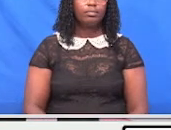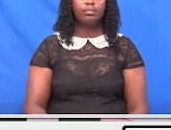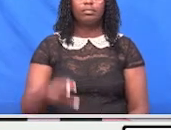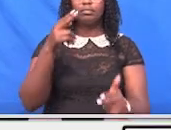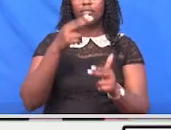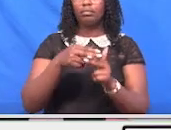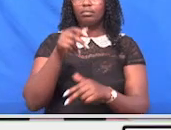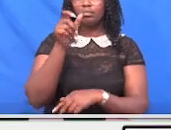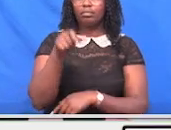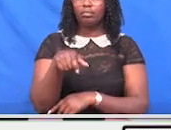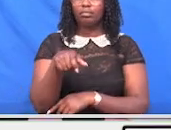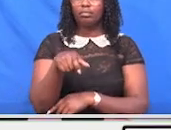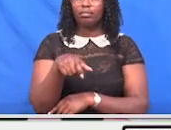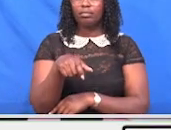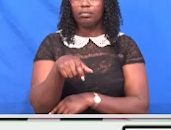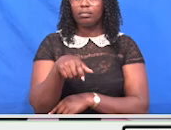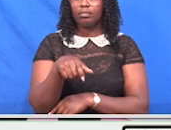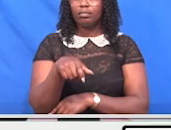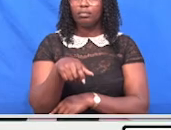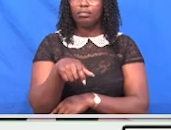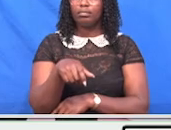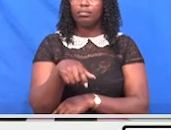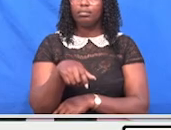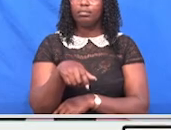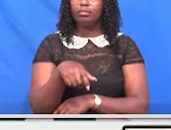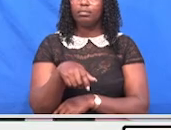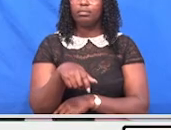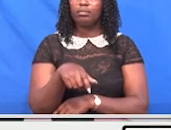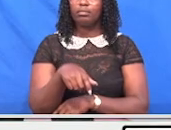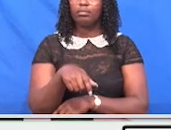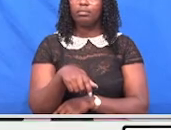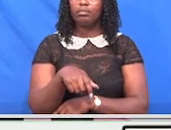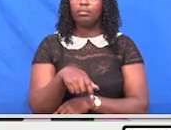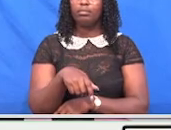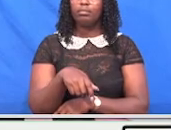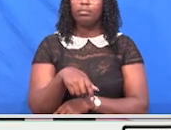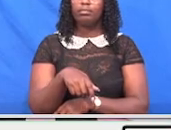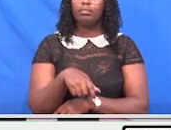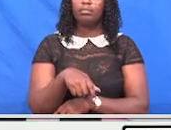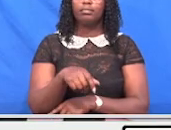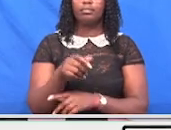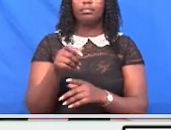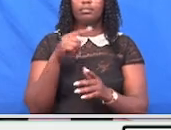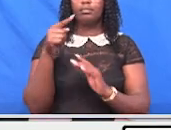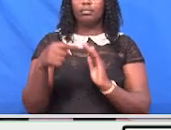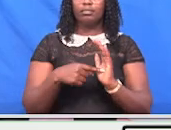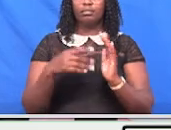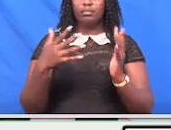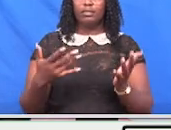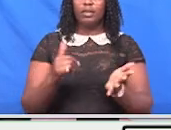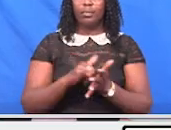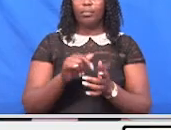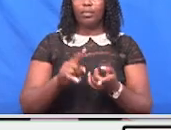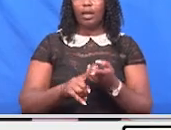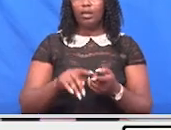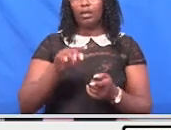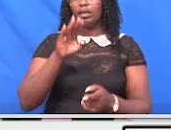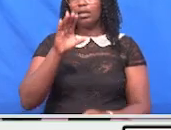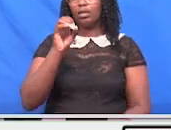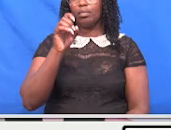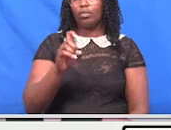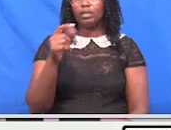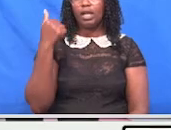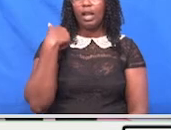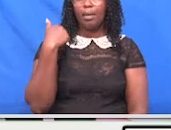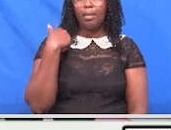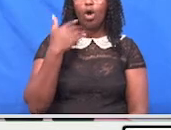Yes, yes. I hope I'm audible enough. Yes, okay. So the address. So this is basically PO box number. So we want to know who is